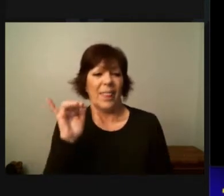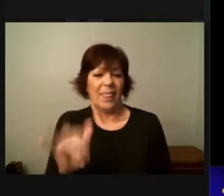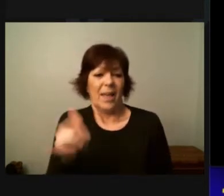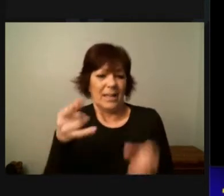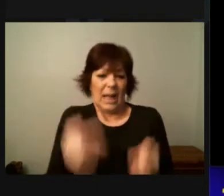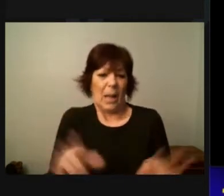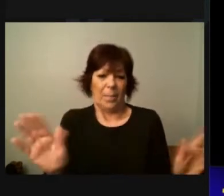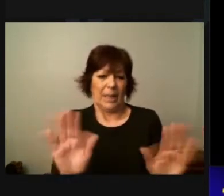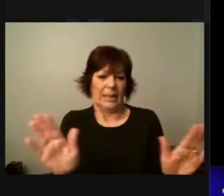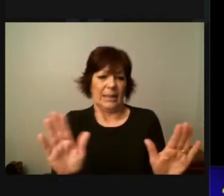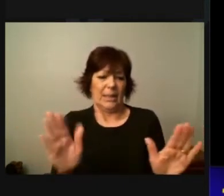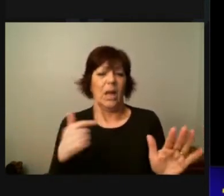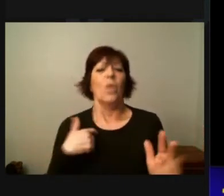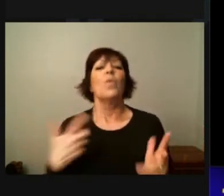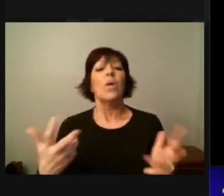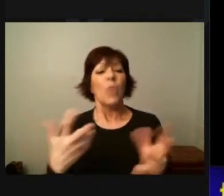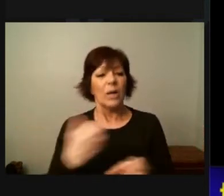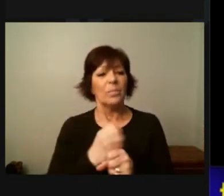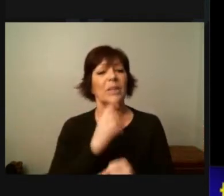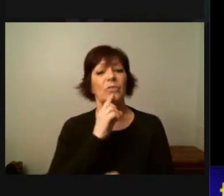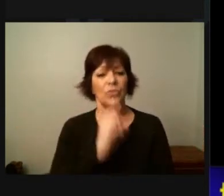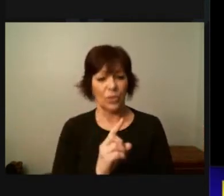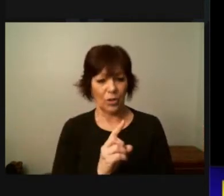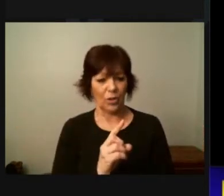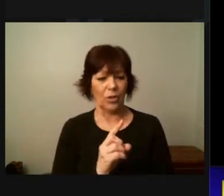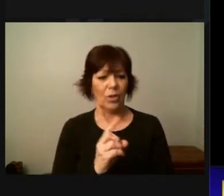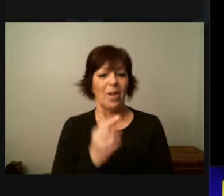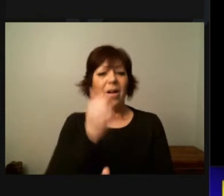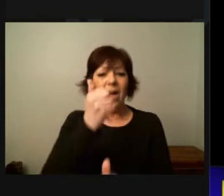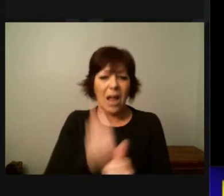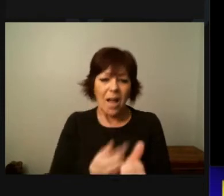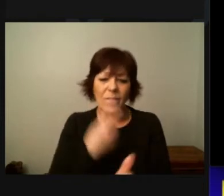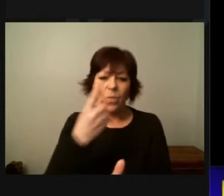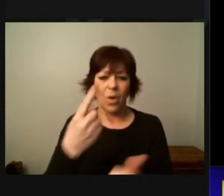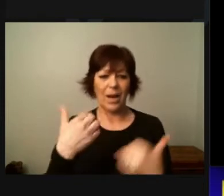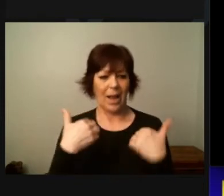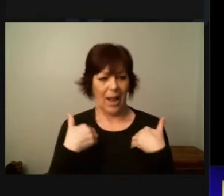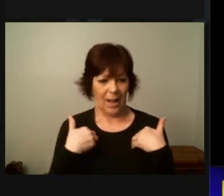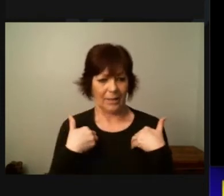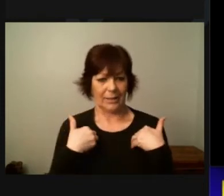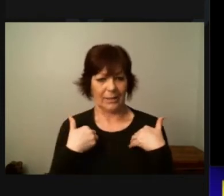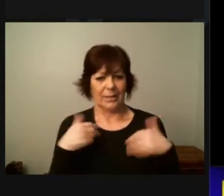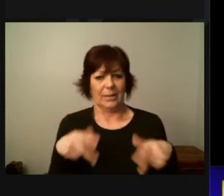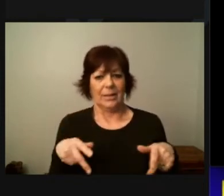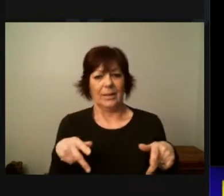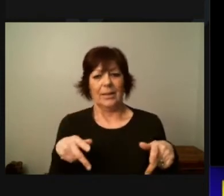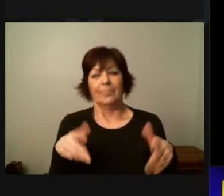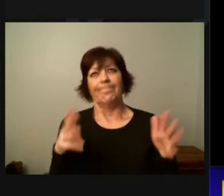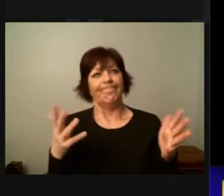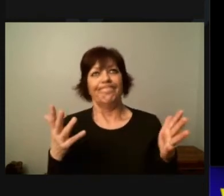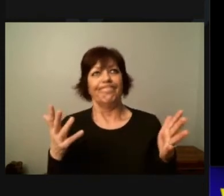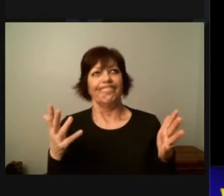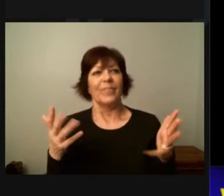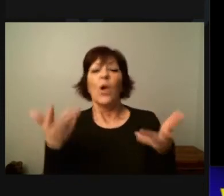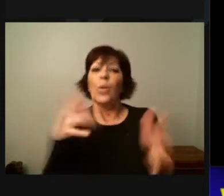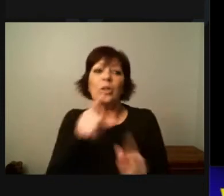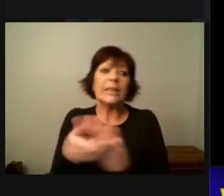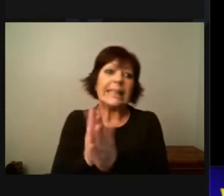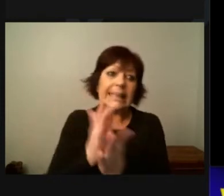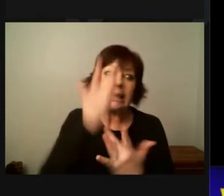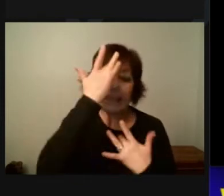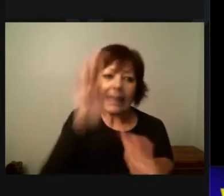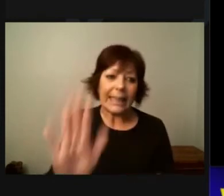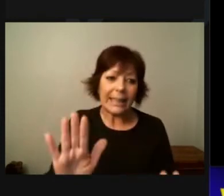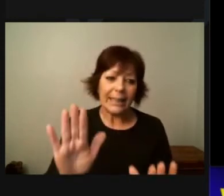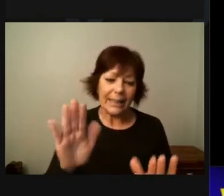happen. We want to make sure that everyone has an opportunity. We don't want them getting sick. We want